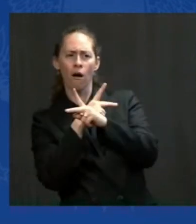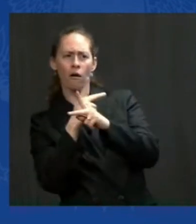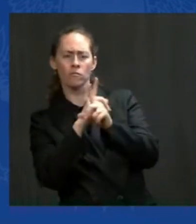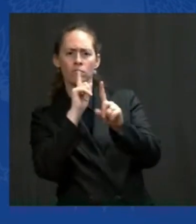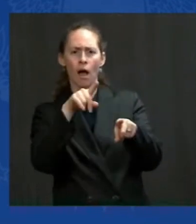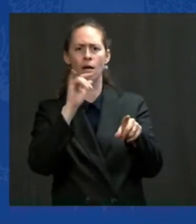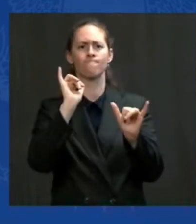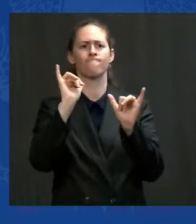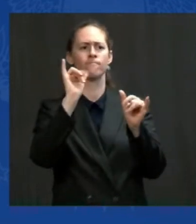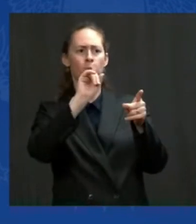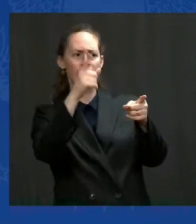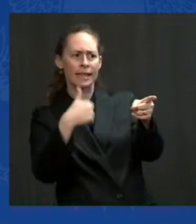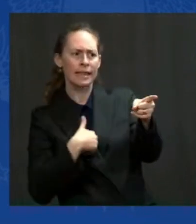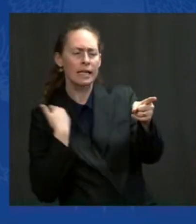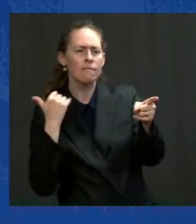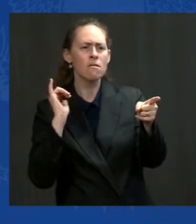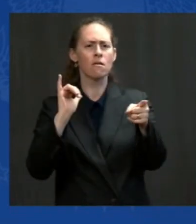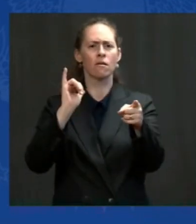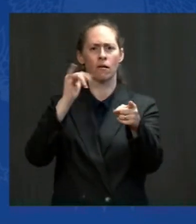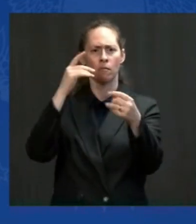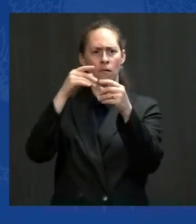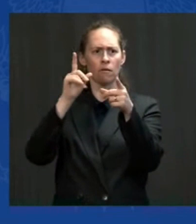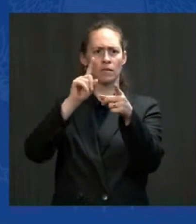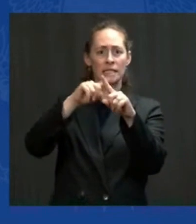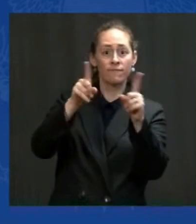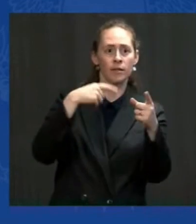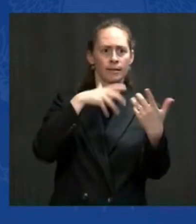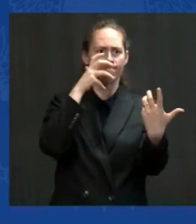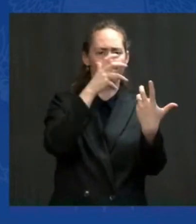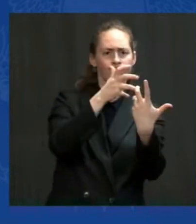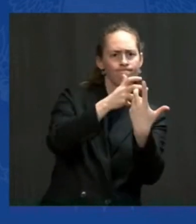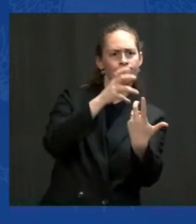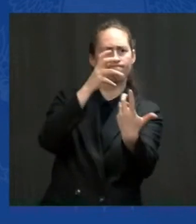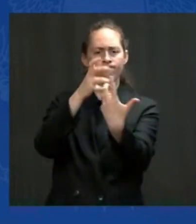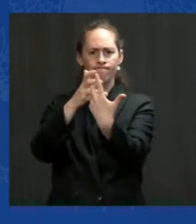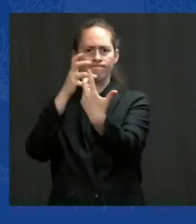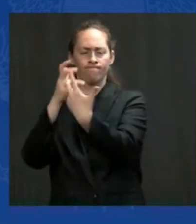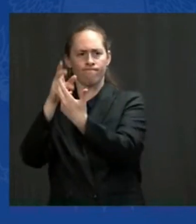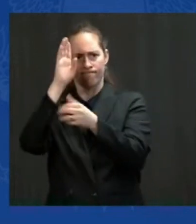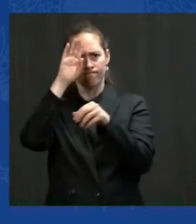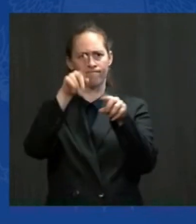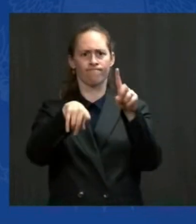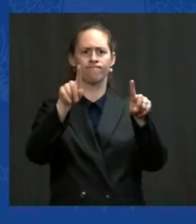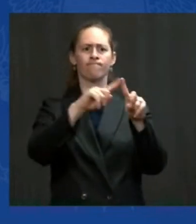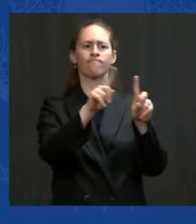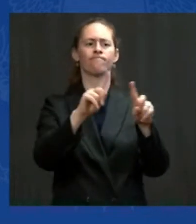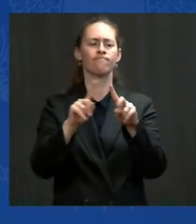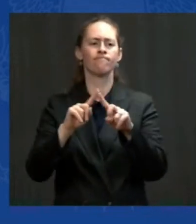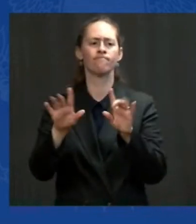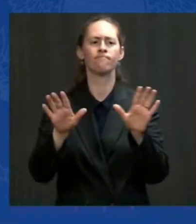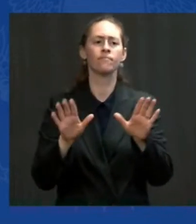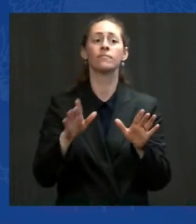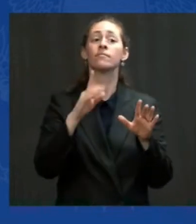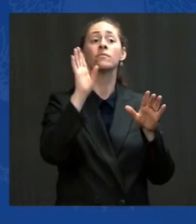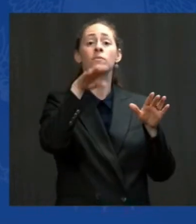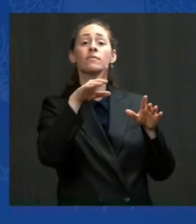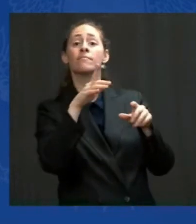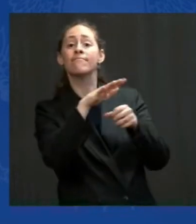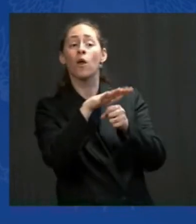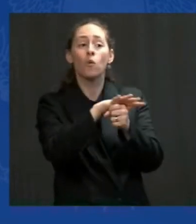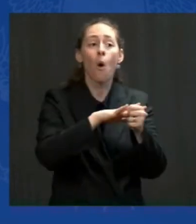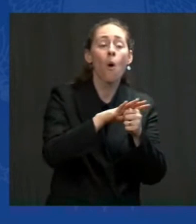more impactful. Through a collaboration of local, state, and philanthropic resources, we will soon be breaking ground